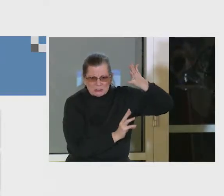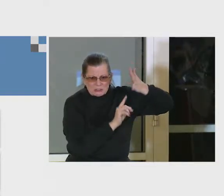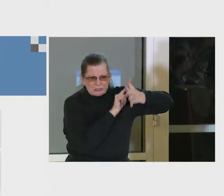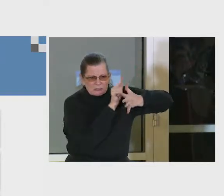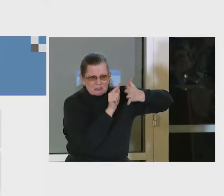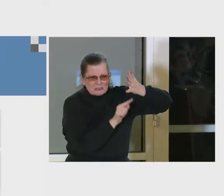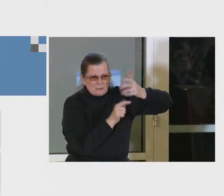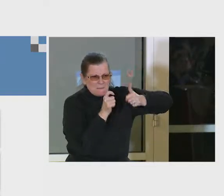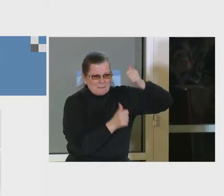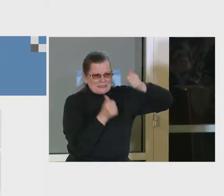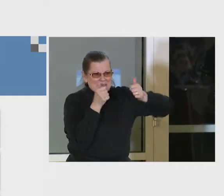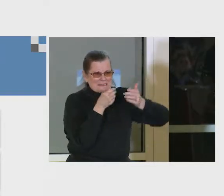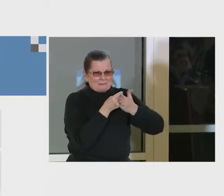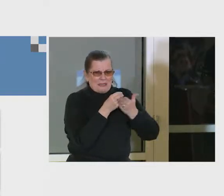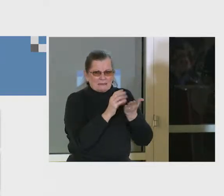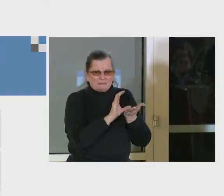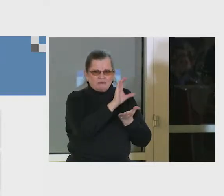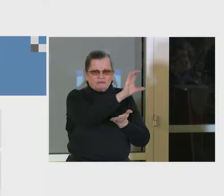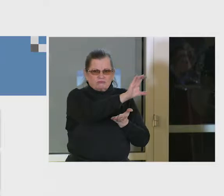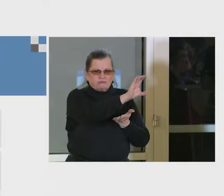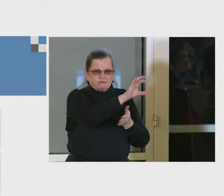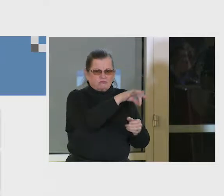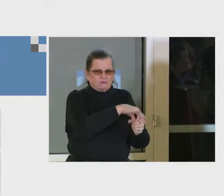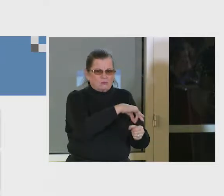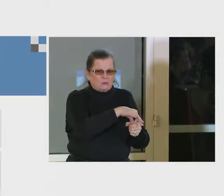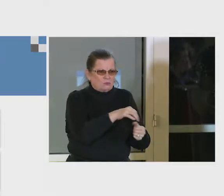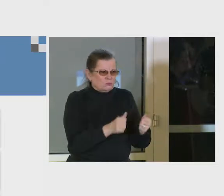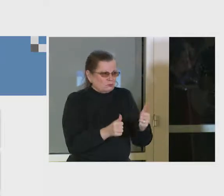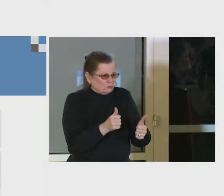areas allocated the largest percentage of the budget?